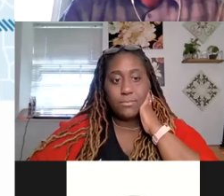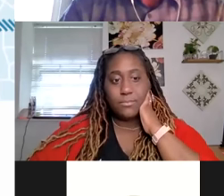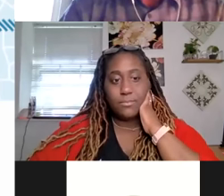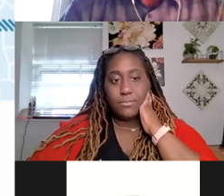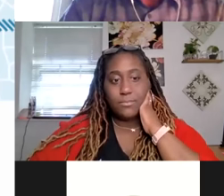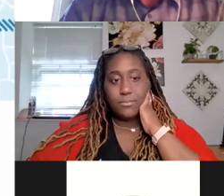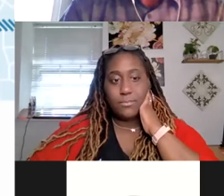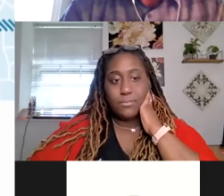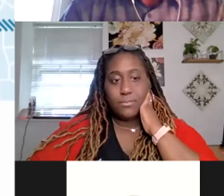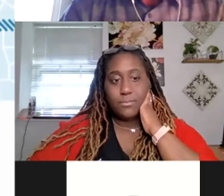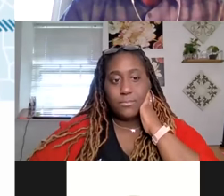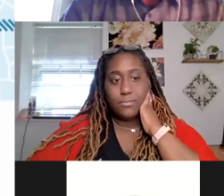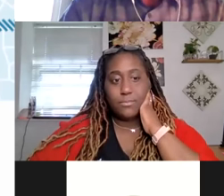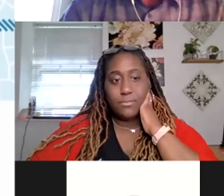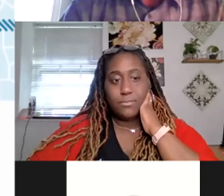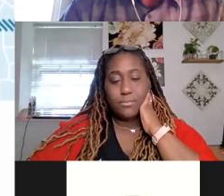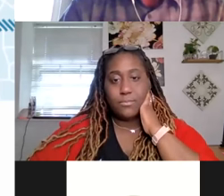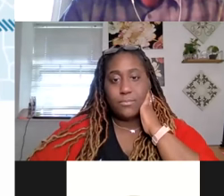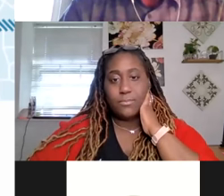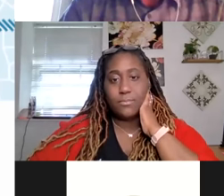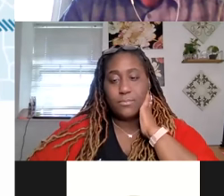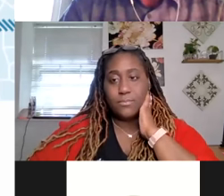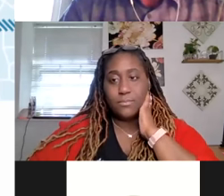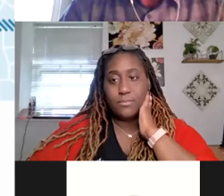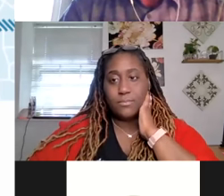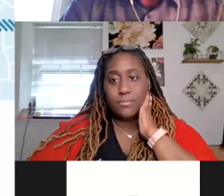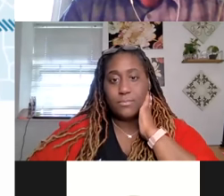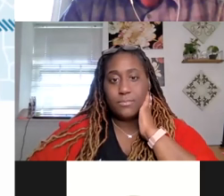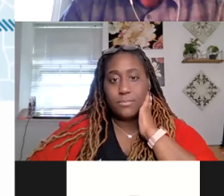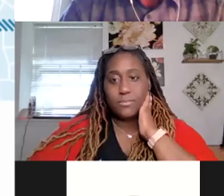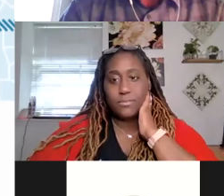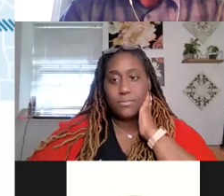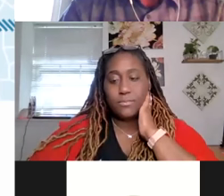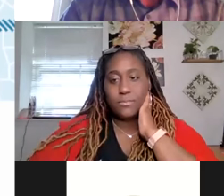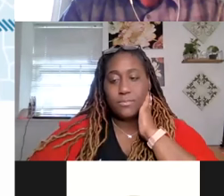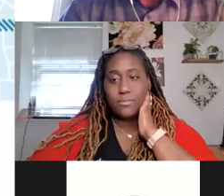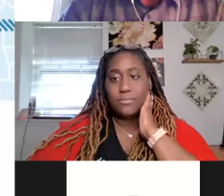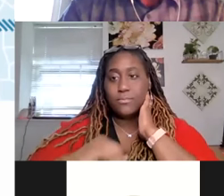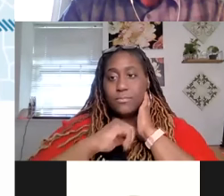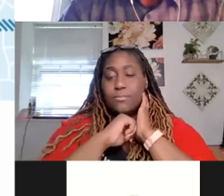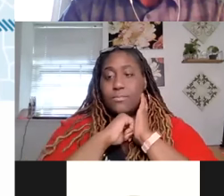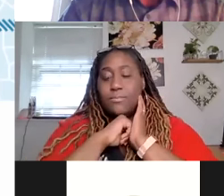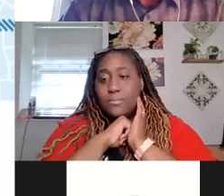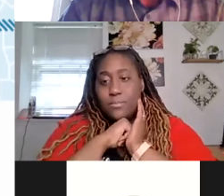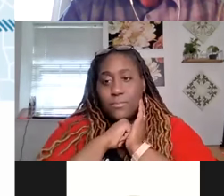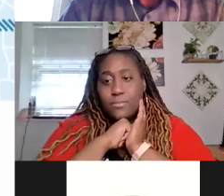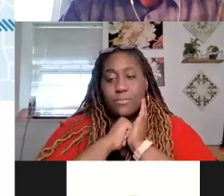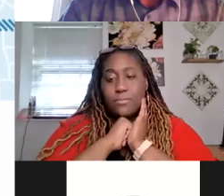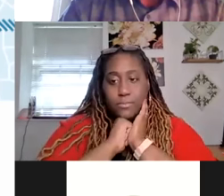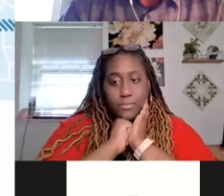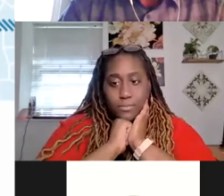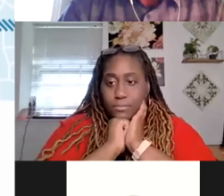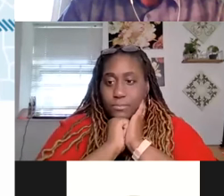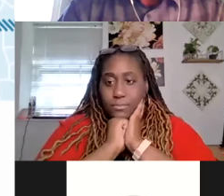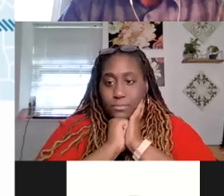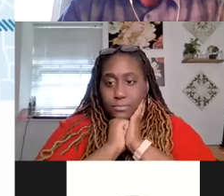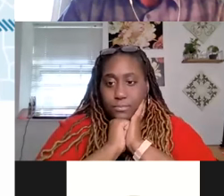childhood experiences? And is it okay for employment services staff to use these assessments, or do we need to